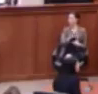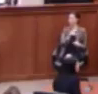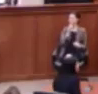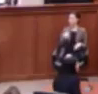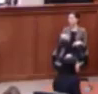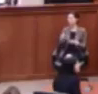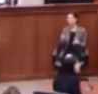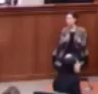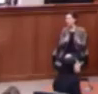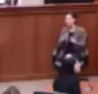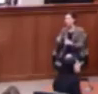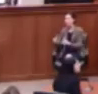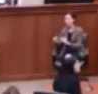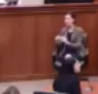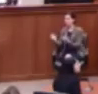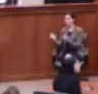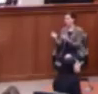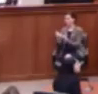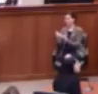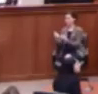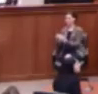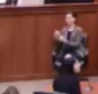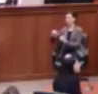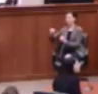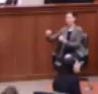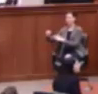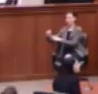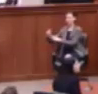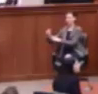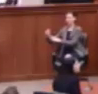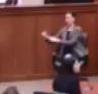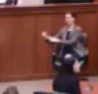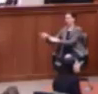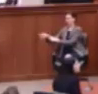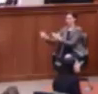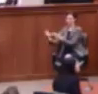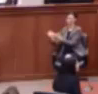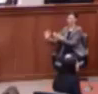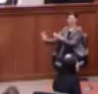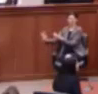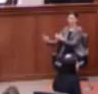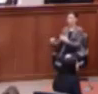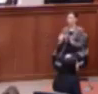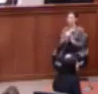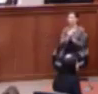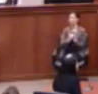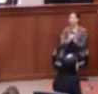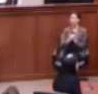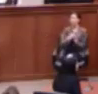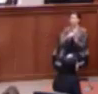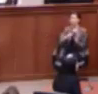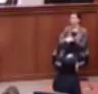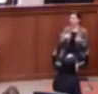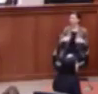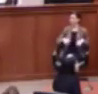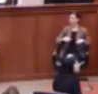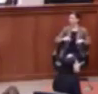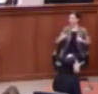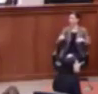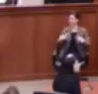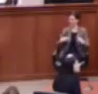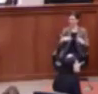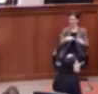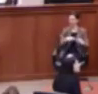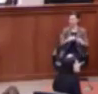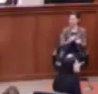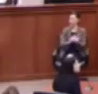some pathways that are more aligned with the direction that Jumpstart 2.0 is going with. The courses that the students have currently been taking will be